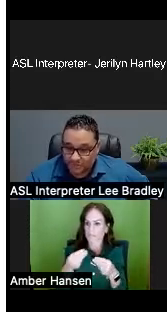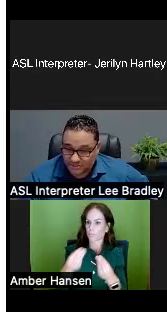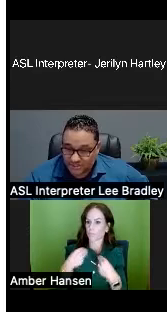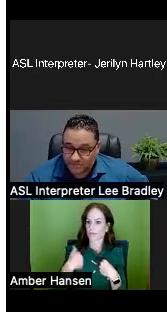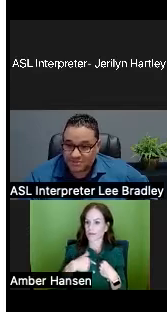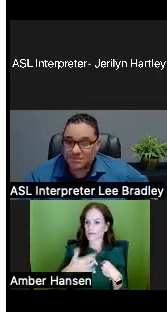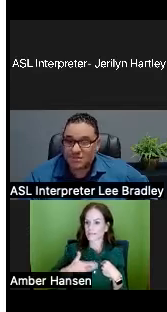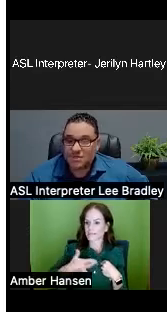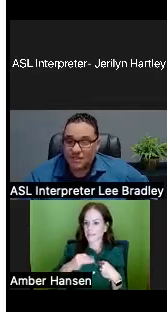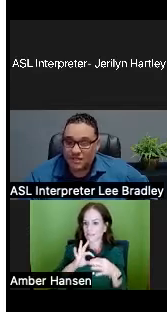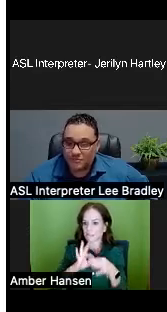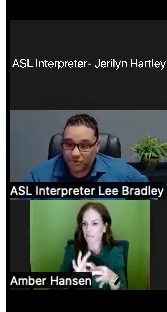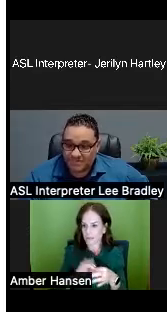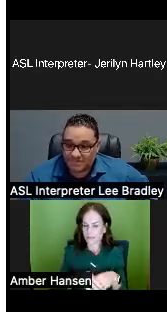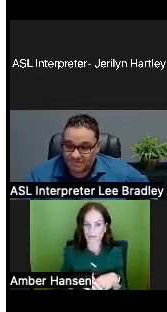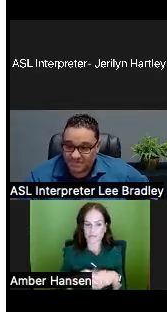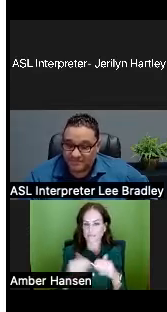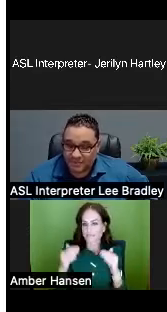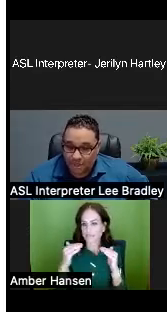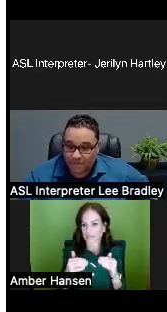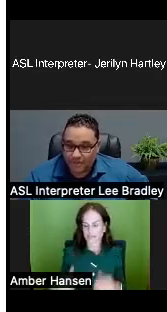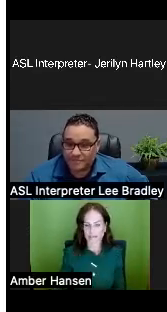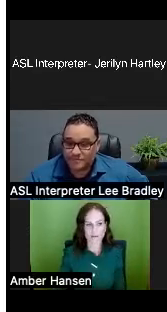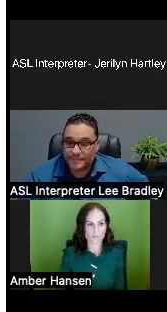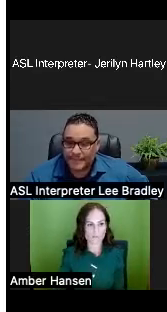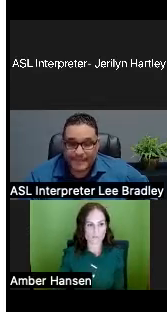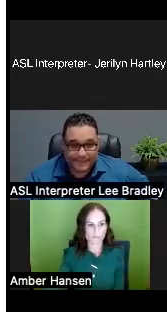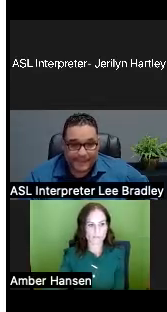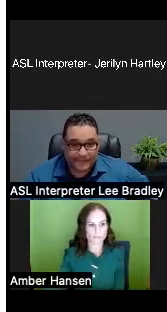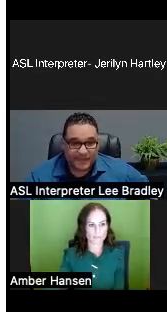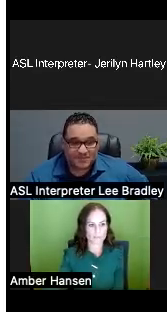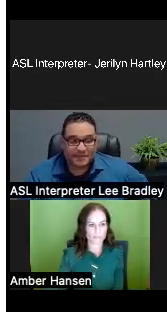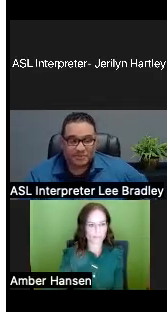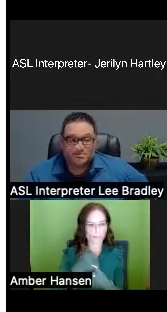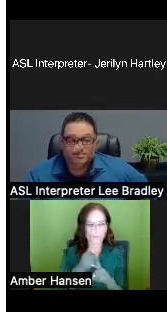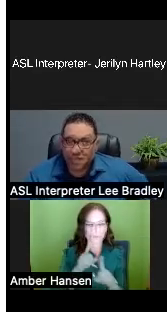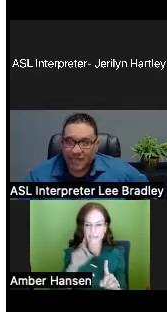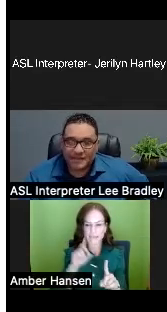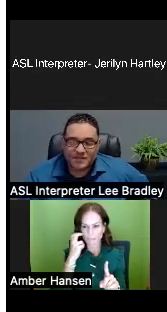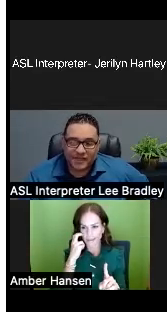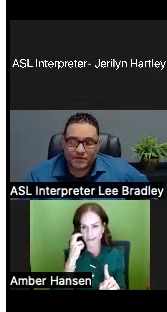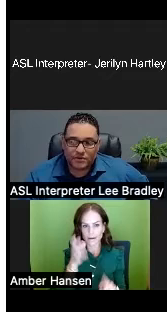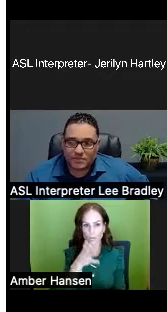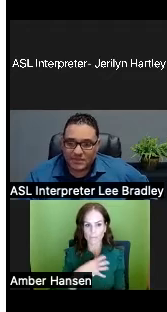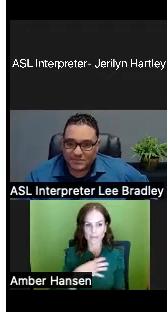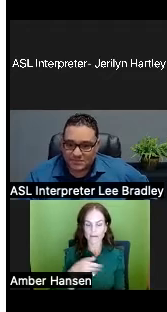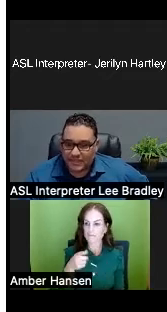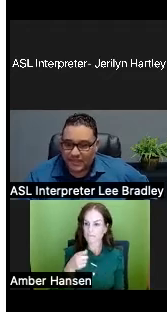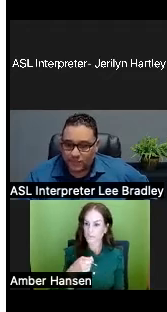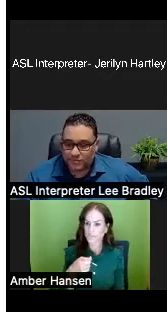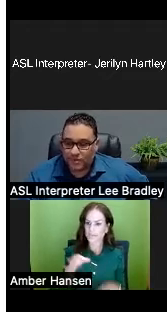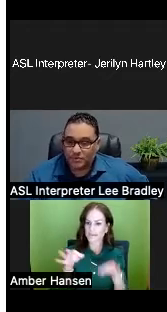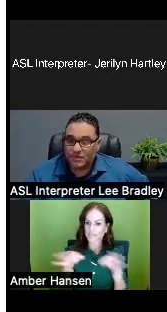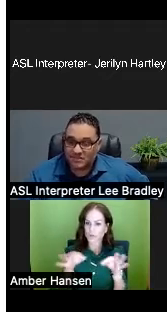intimate relationships. It brings us a sense of belonging. Next slide, please. Helen Keller is